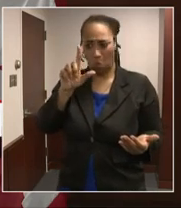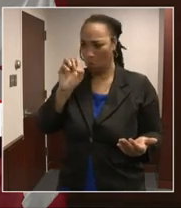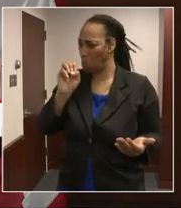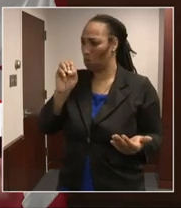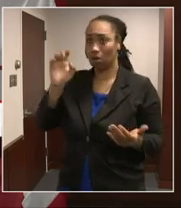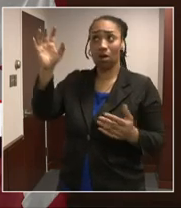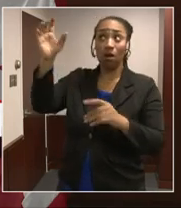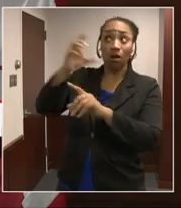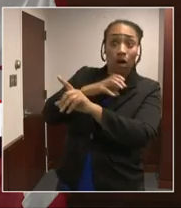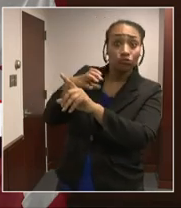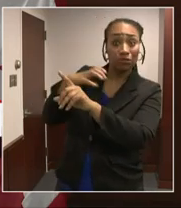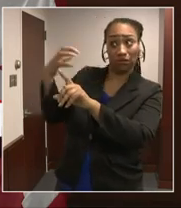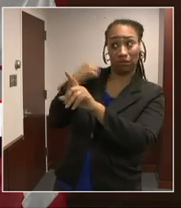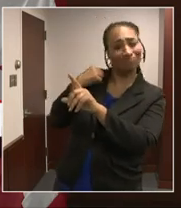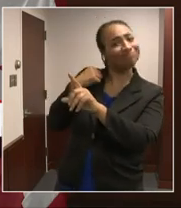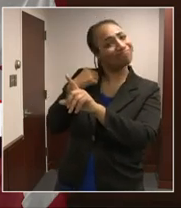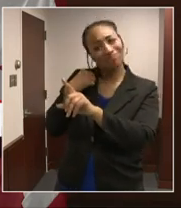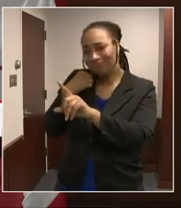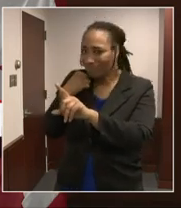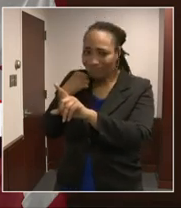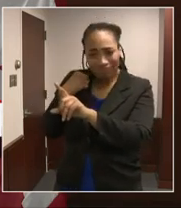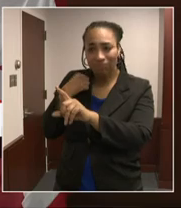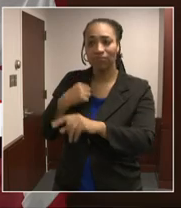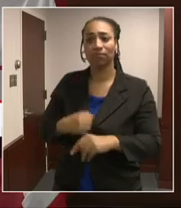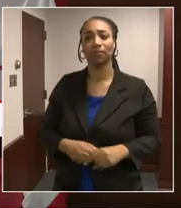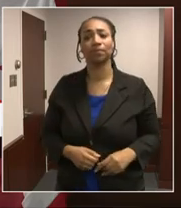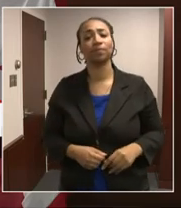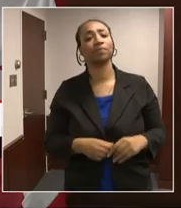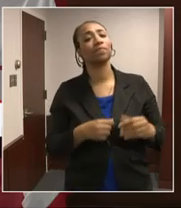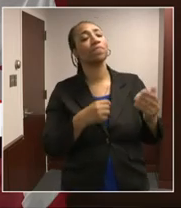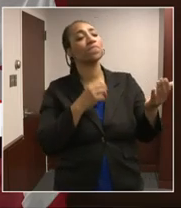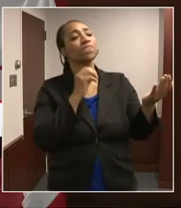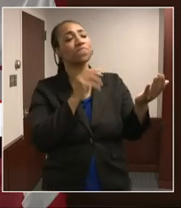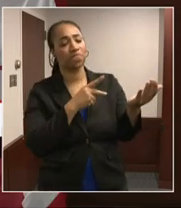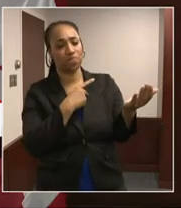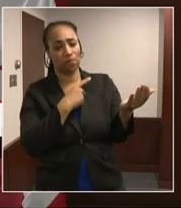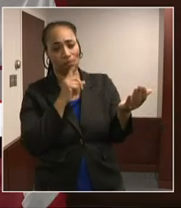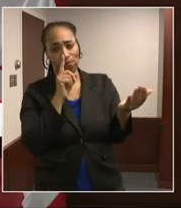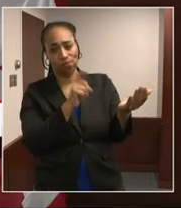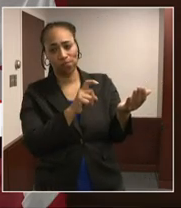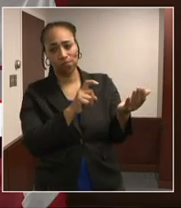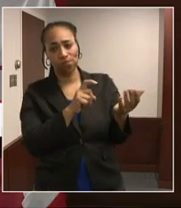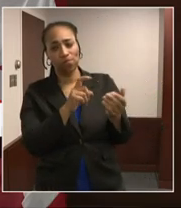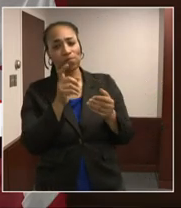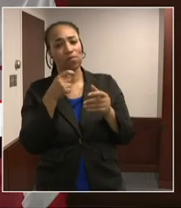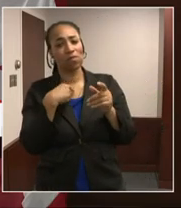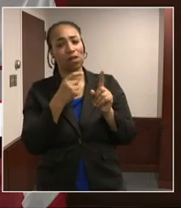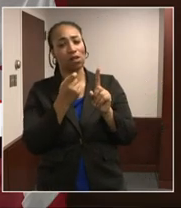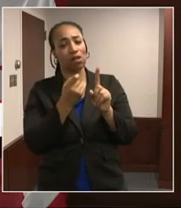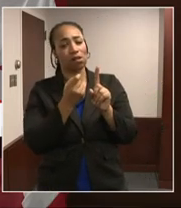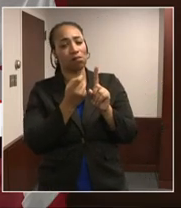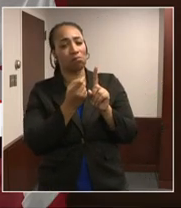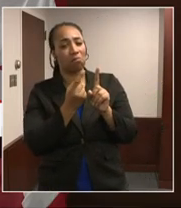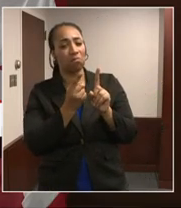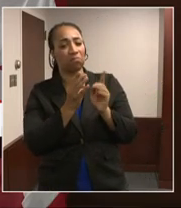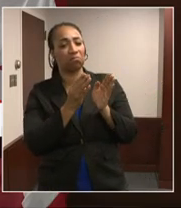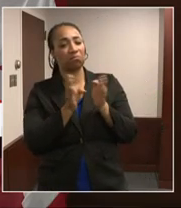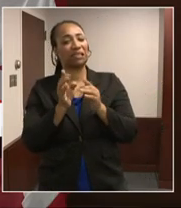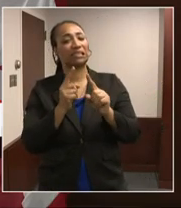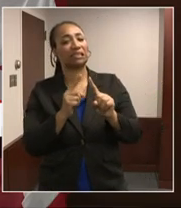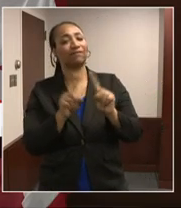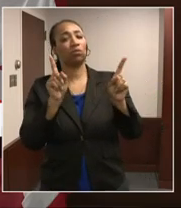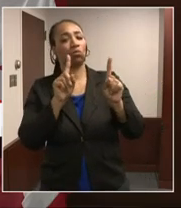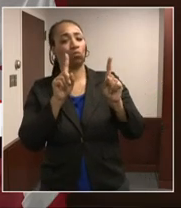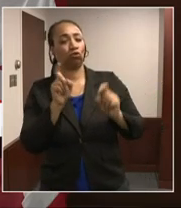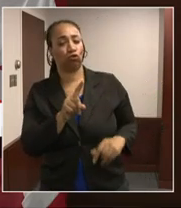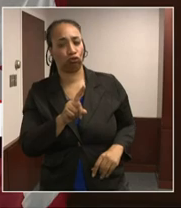Okay, who hasn't had a chance? Yes. Felicia from ABC7. Just a small pivot, because in the midst of this, of course, yes, we had the indictment of the former